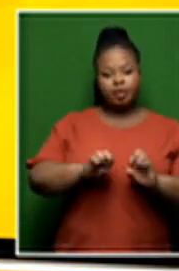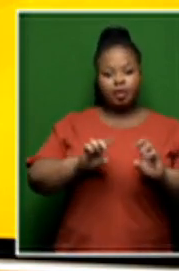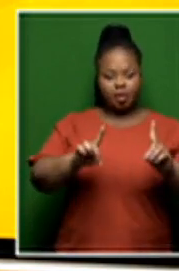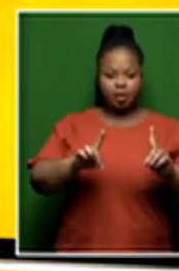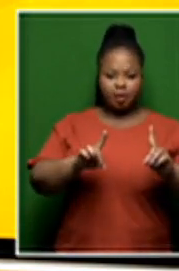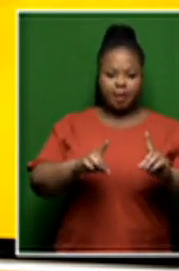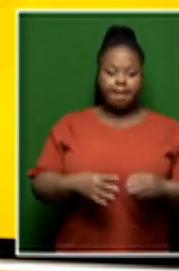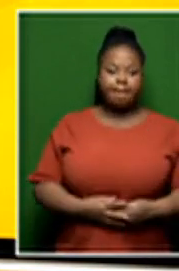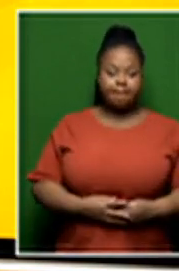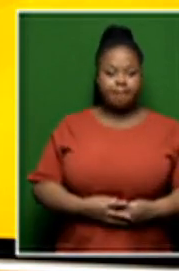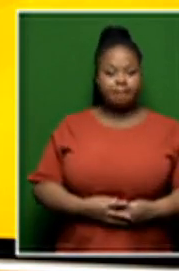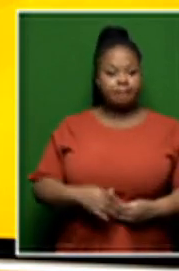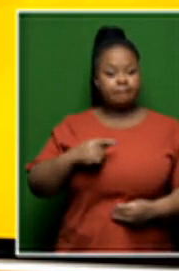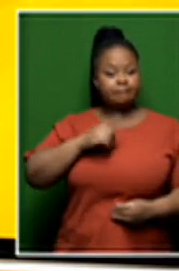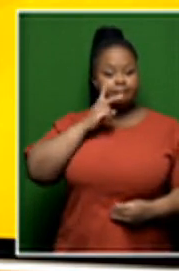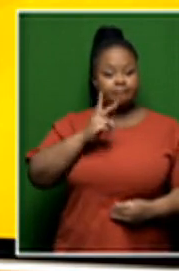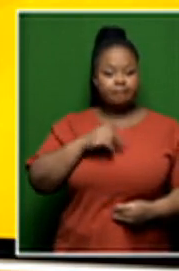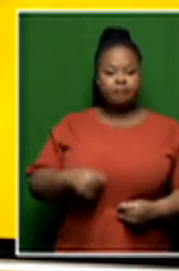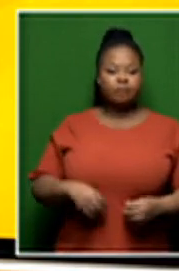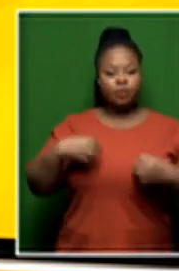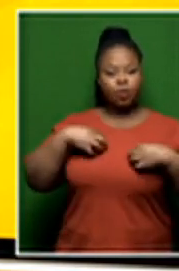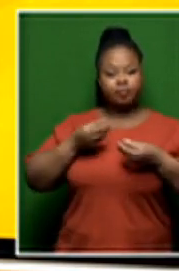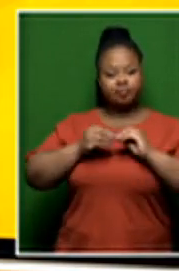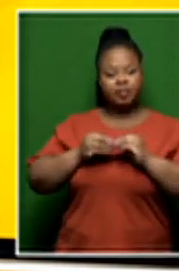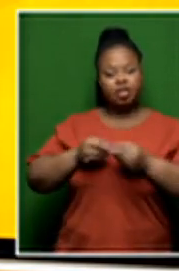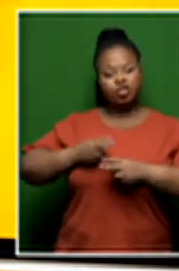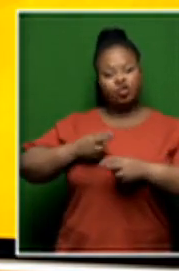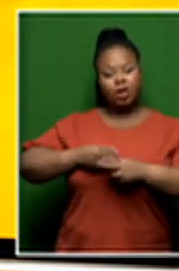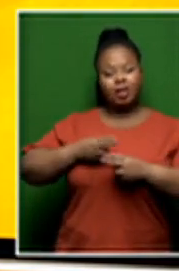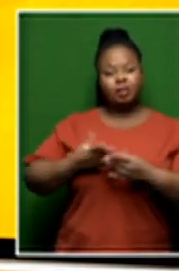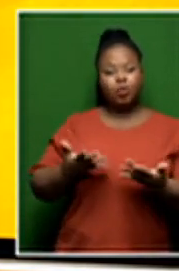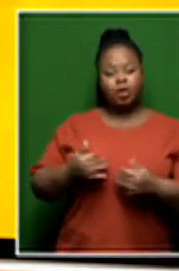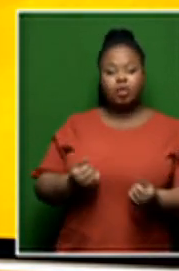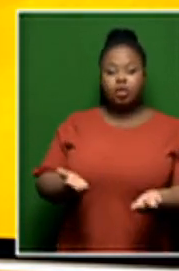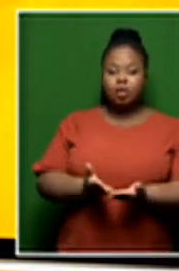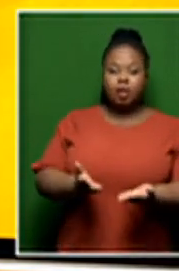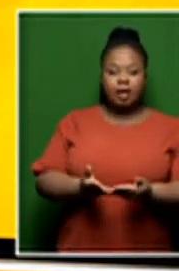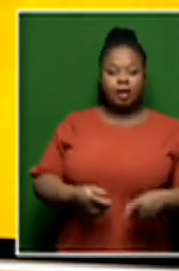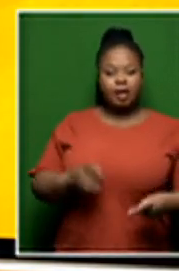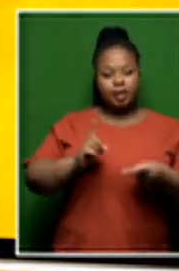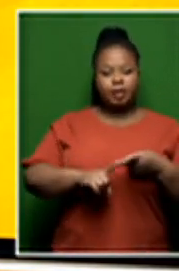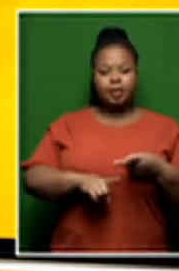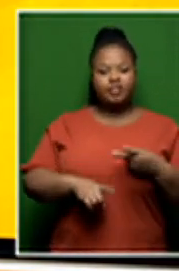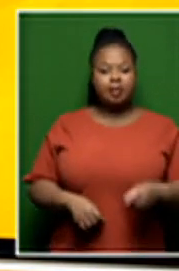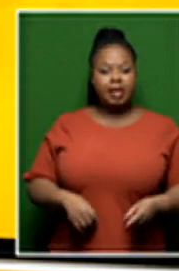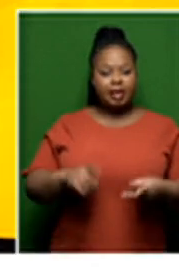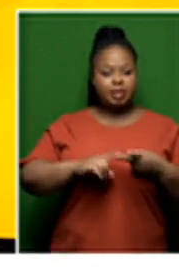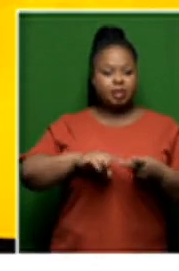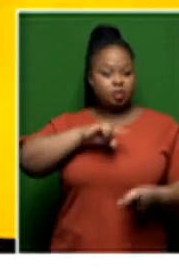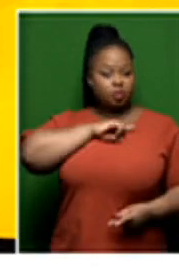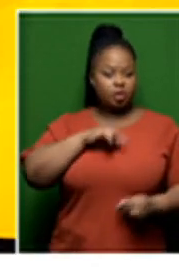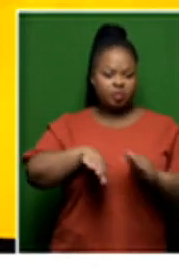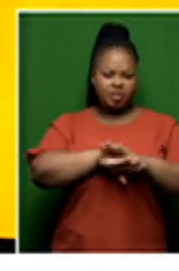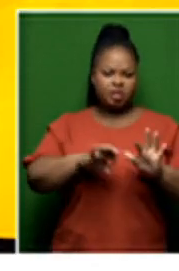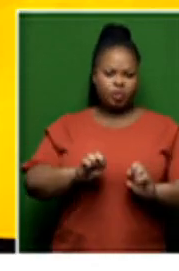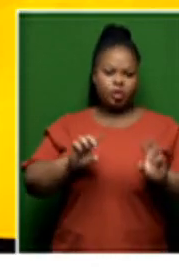and looking at the eradication of pit latrines in particular in our schools across the country. Now, according to the Department of